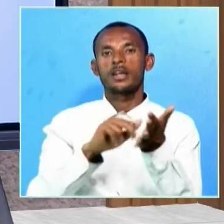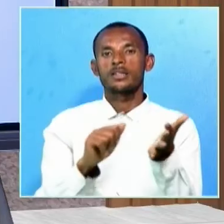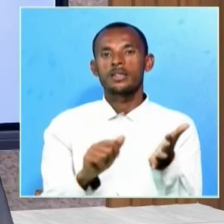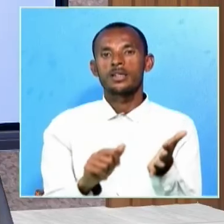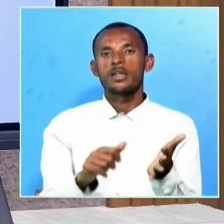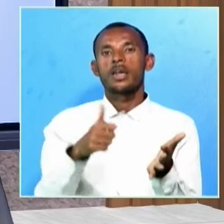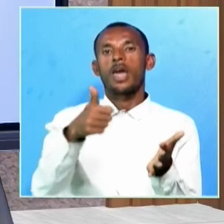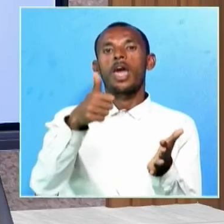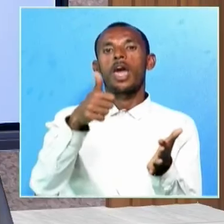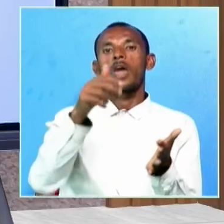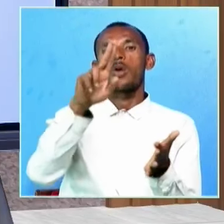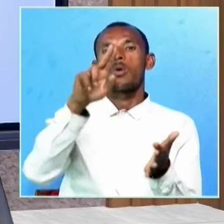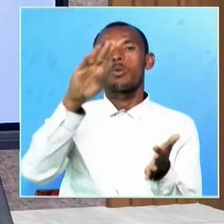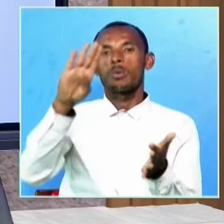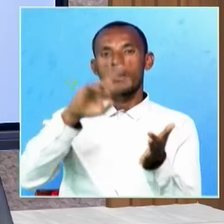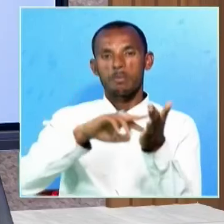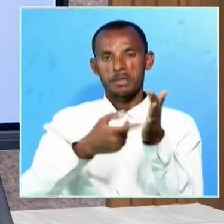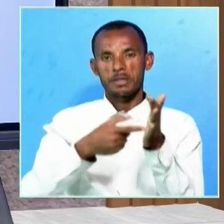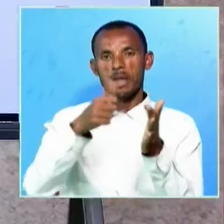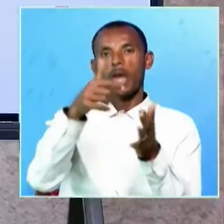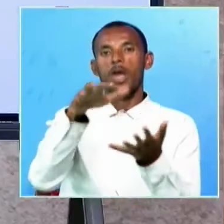A union B.